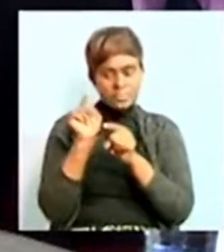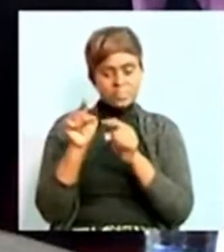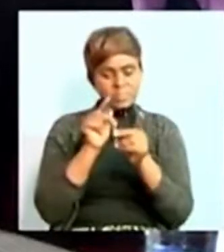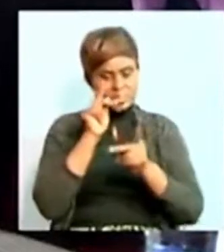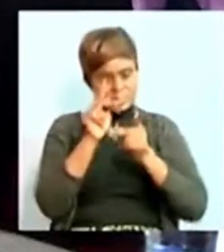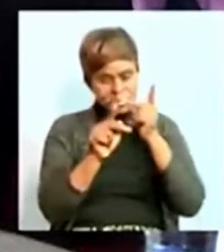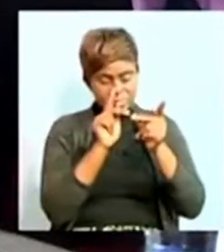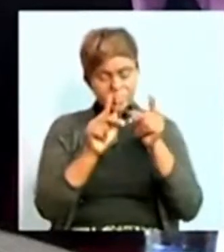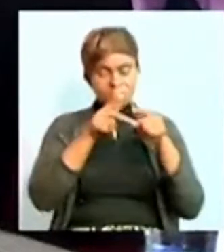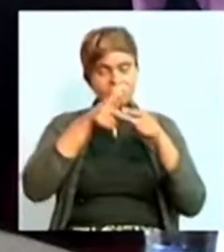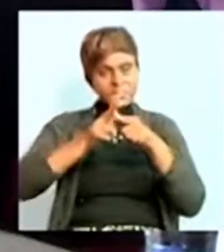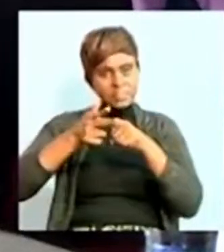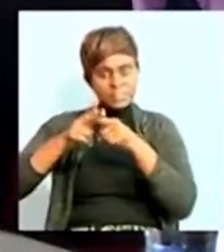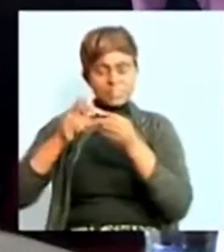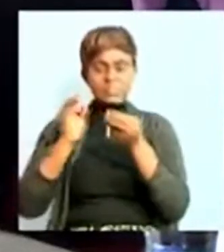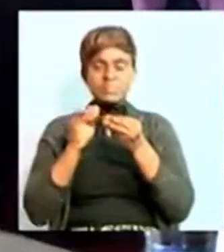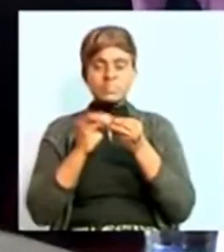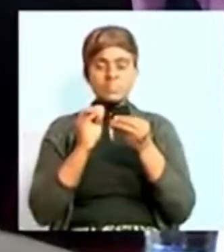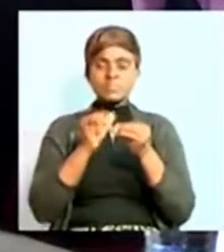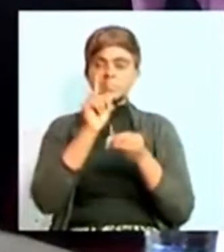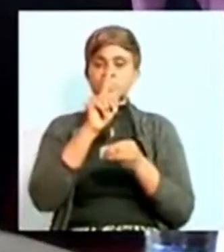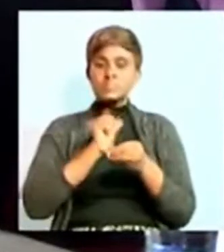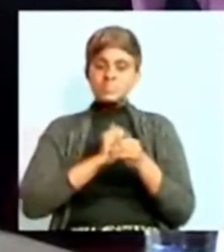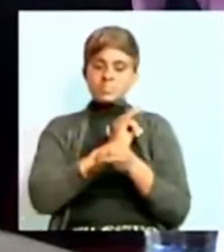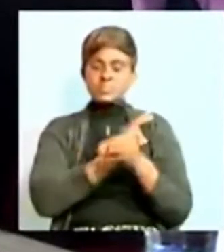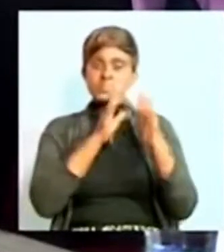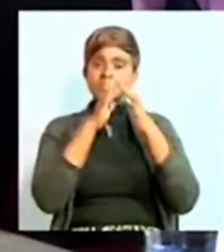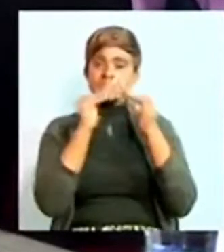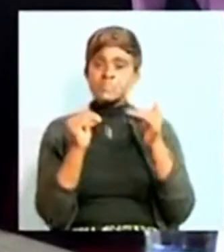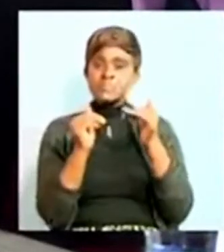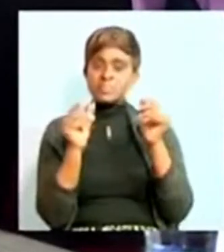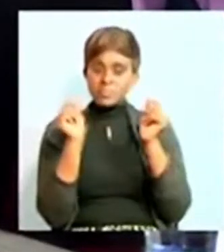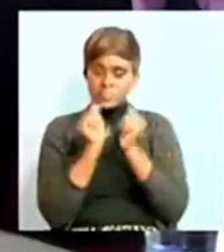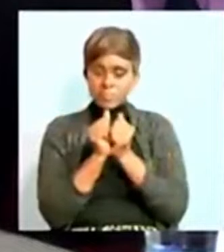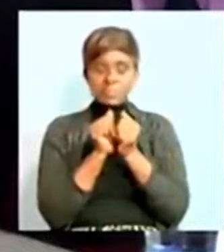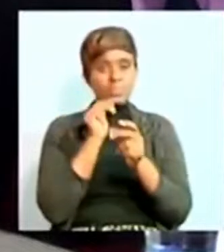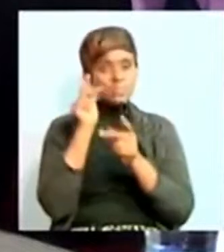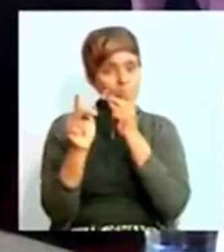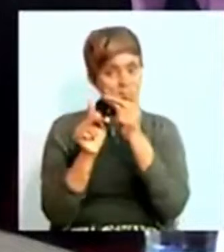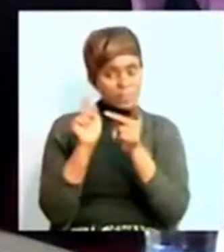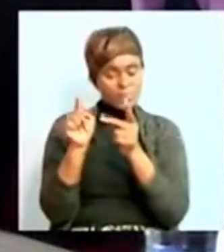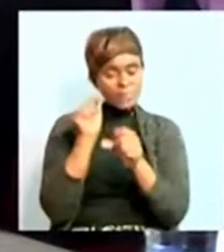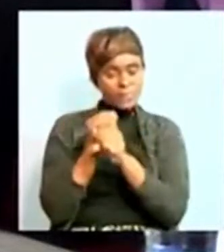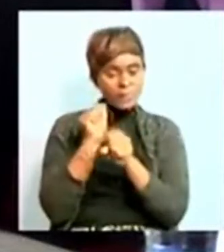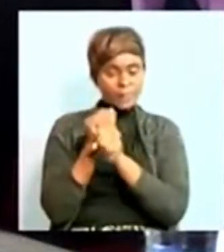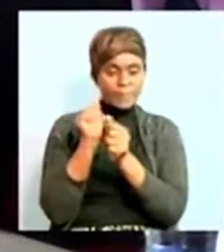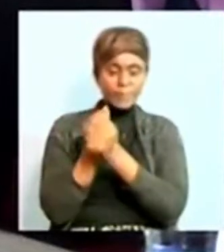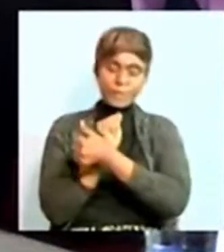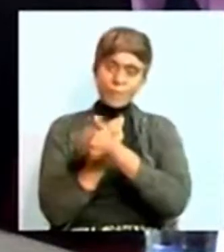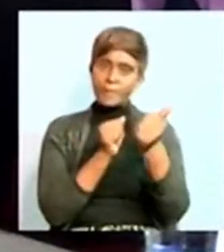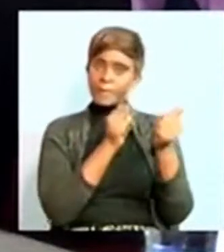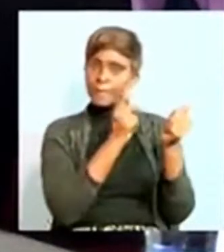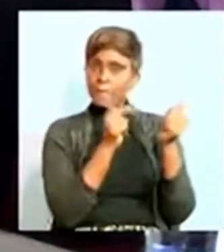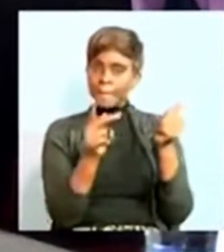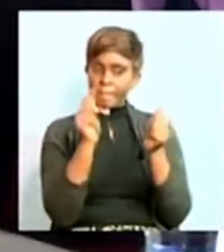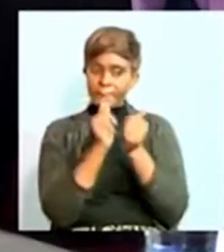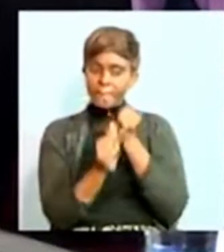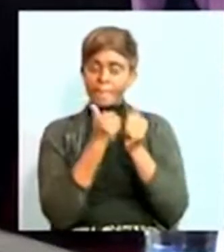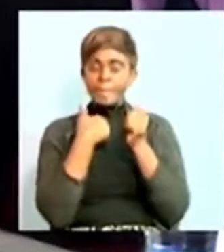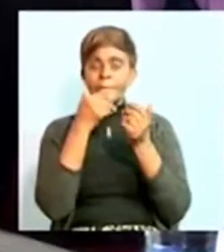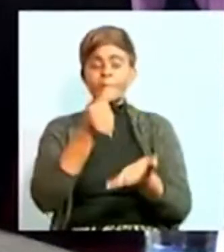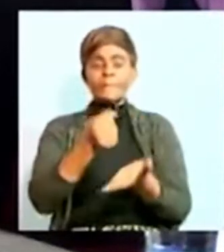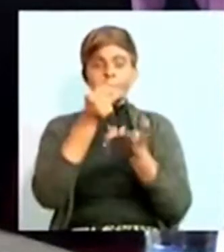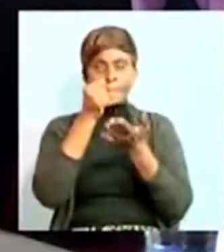of rehabilitating one staff house and in the process of working on the other properties that have been budgeted